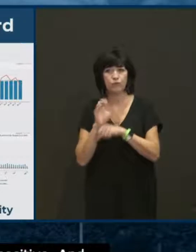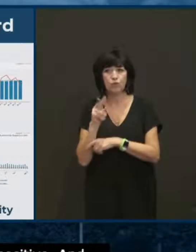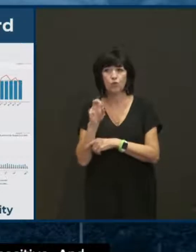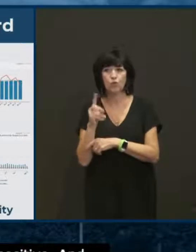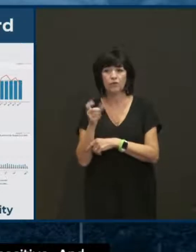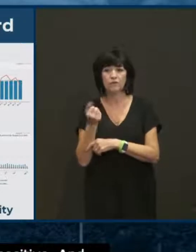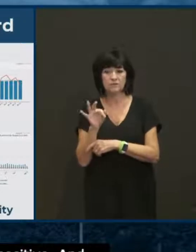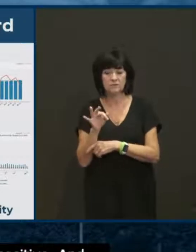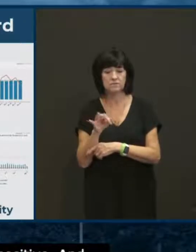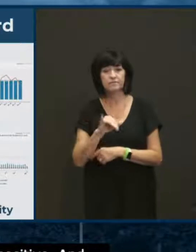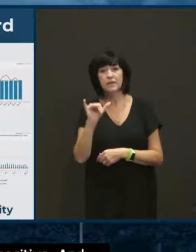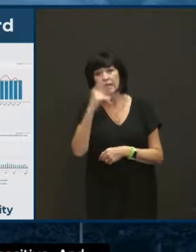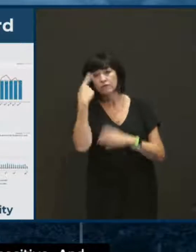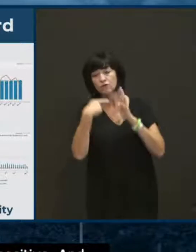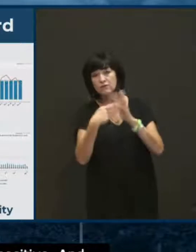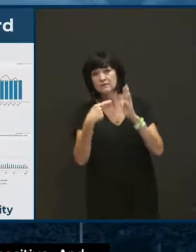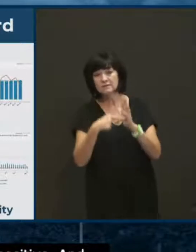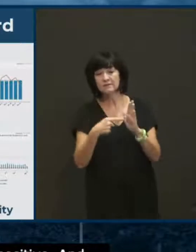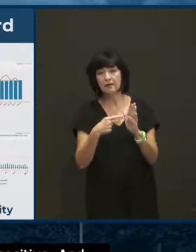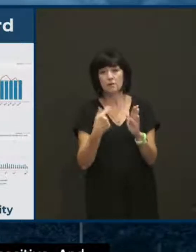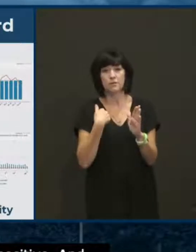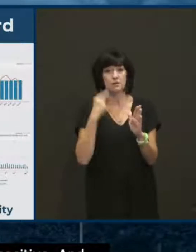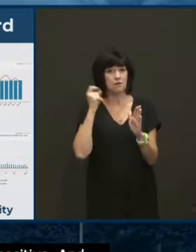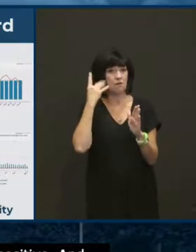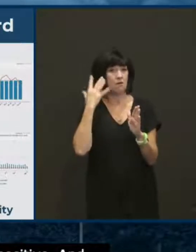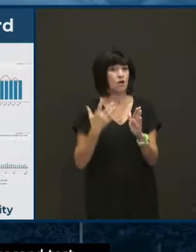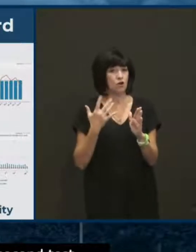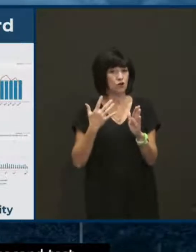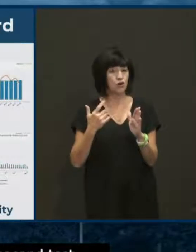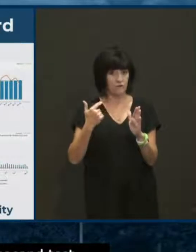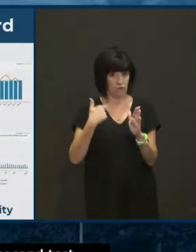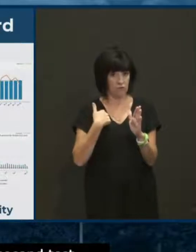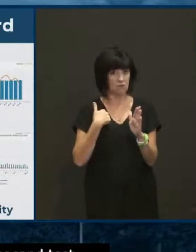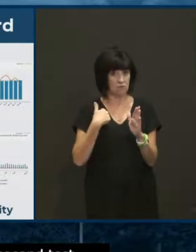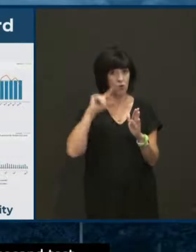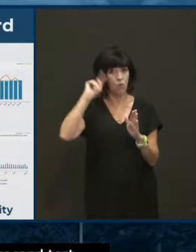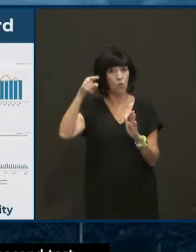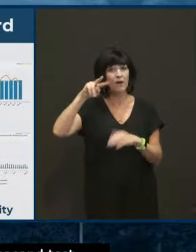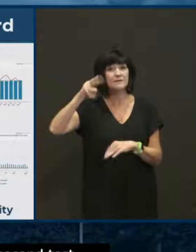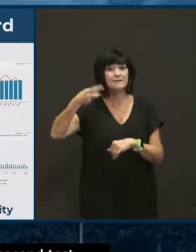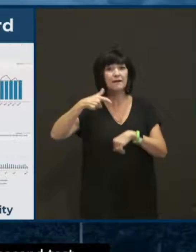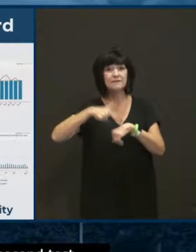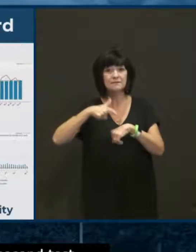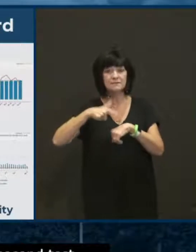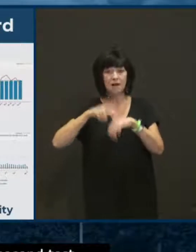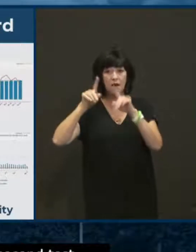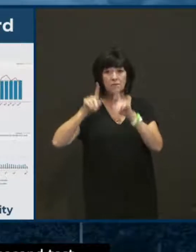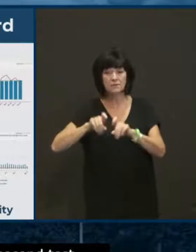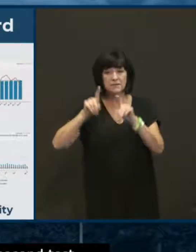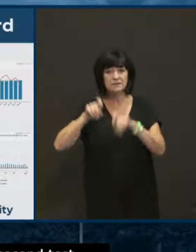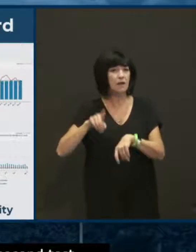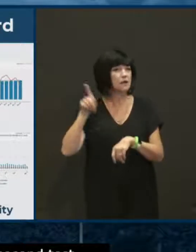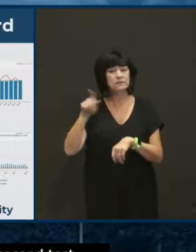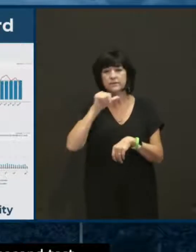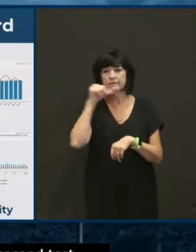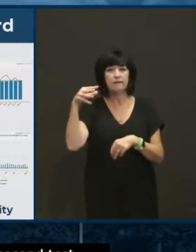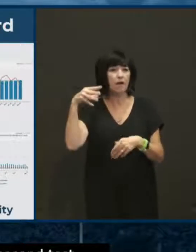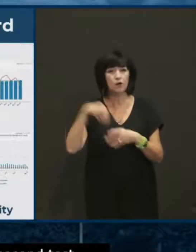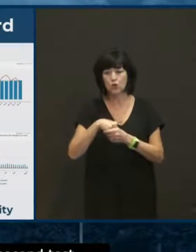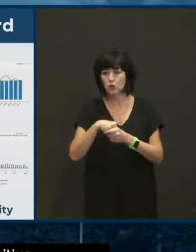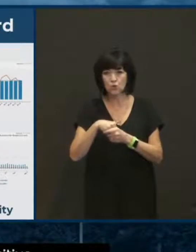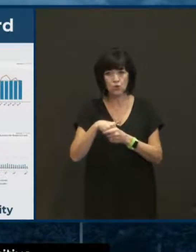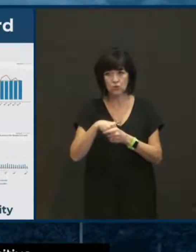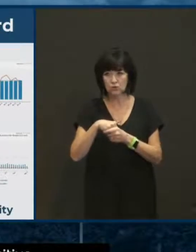my second test, that test was not included in the calculation of the percent positive. And so when the next time we